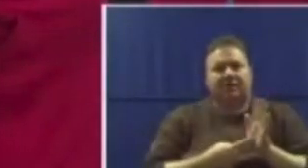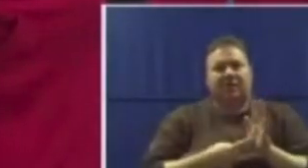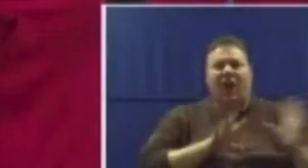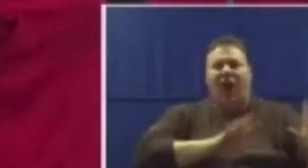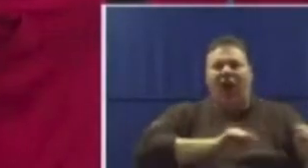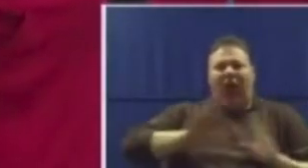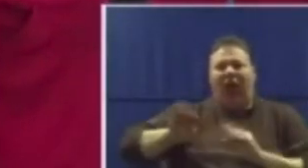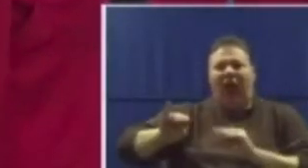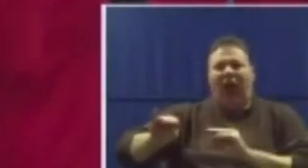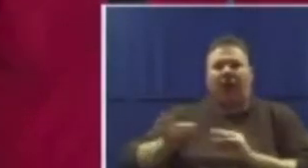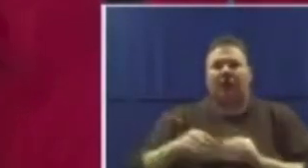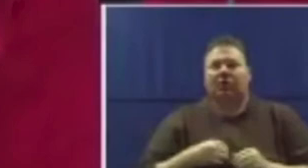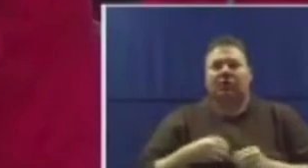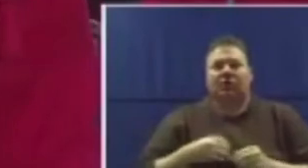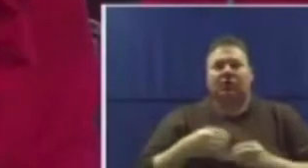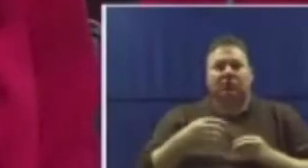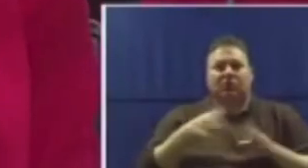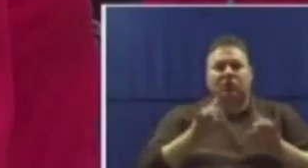honorable members.